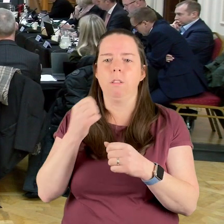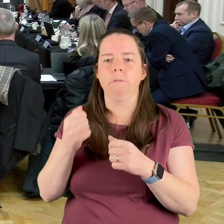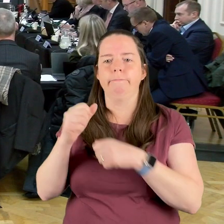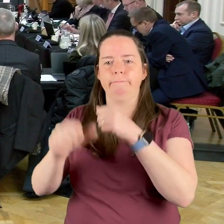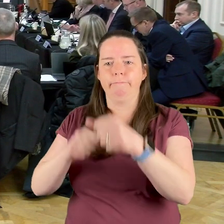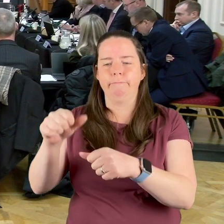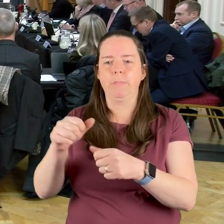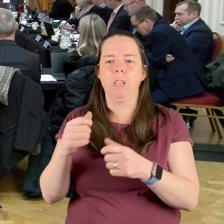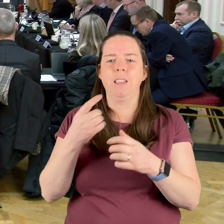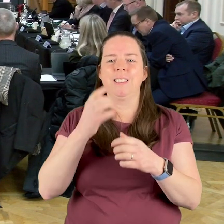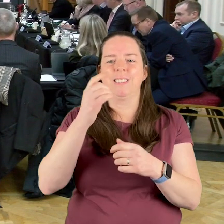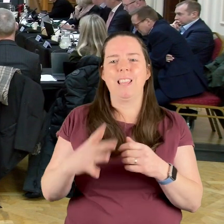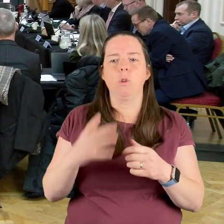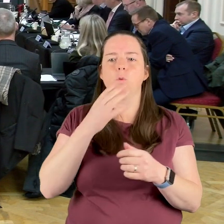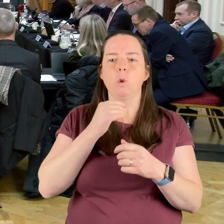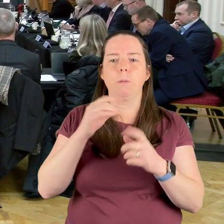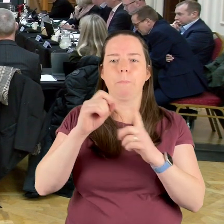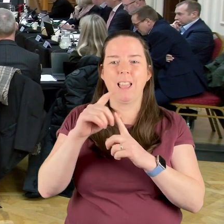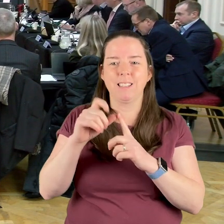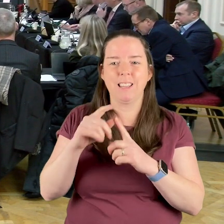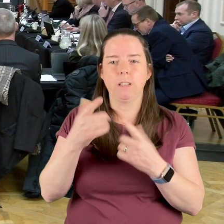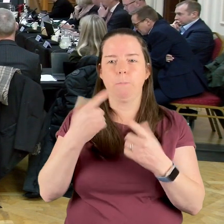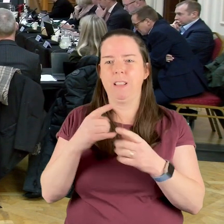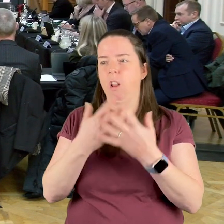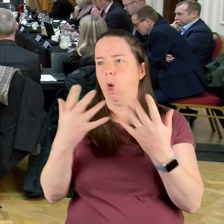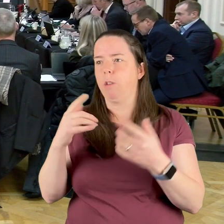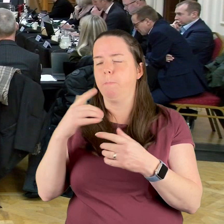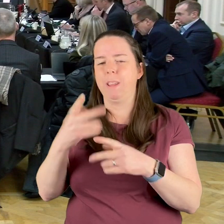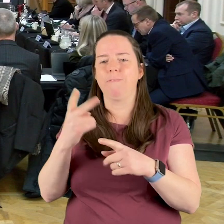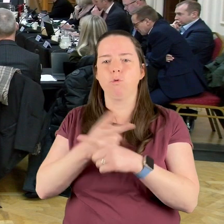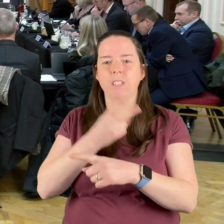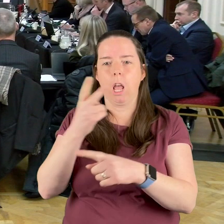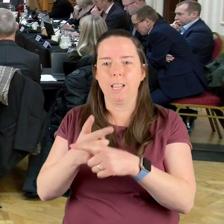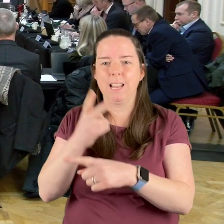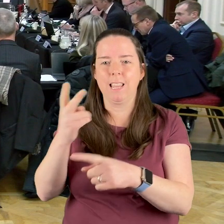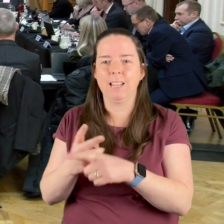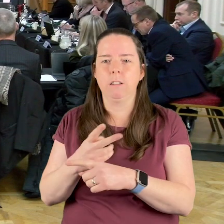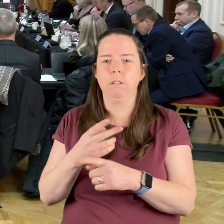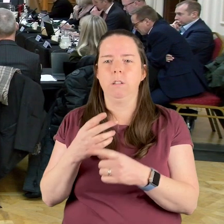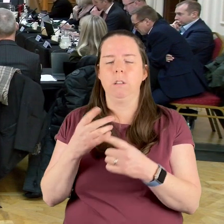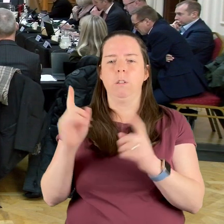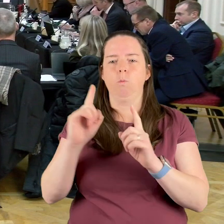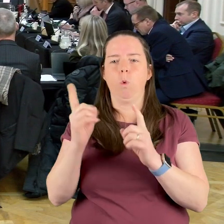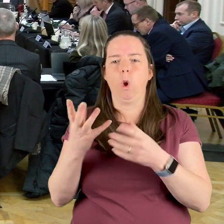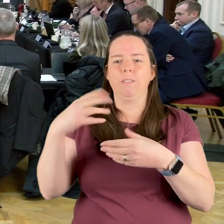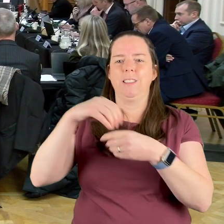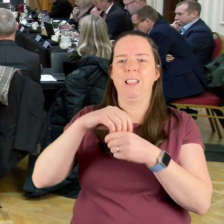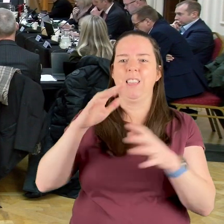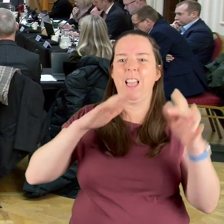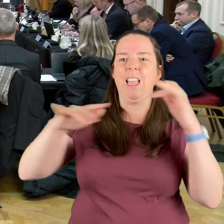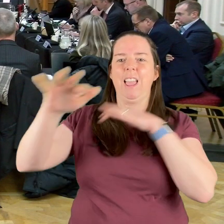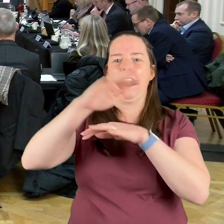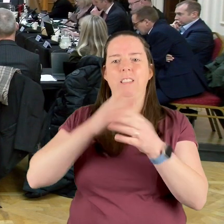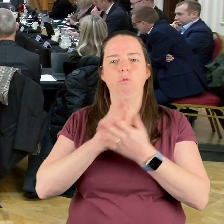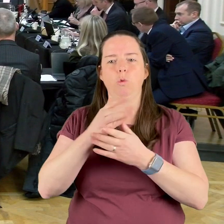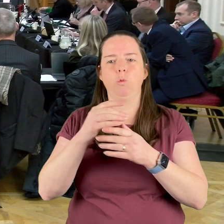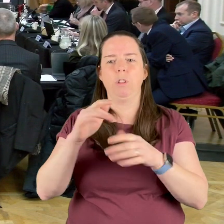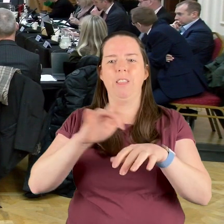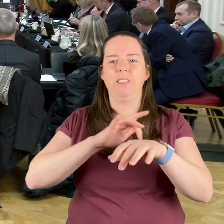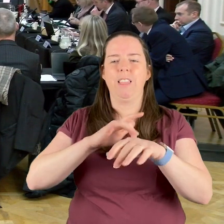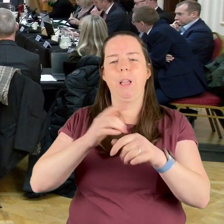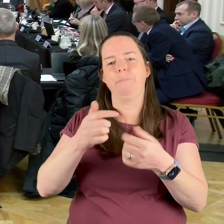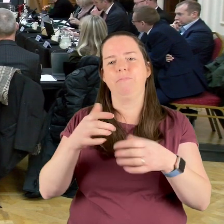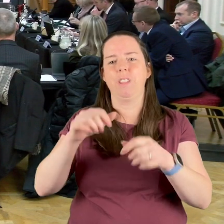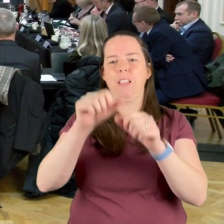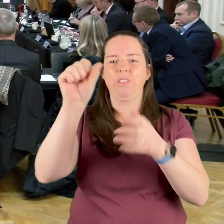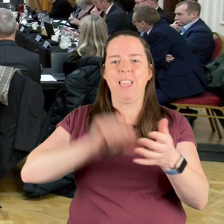Moving away from single-use plastics. There's quite a lot we have done, both recycling, reducing things that we pop into the